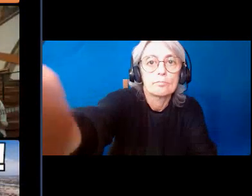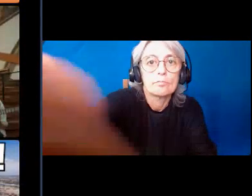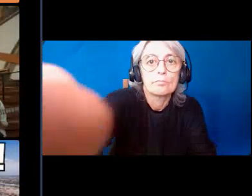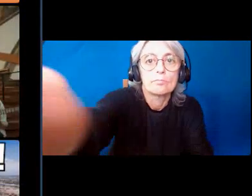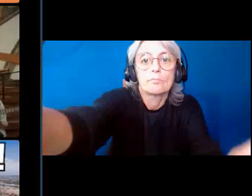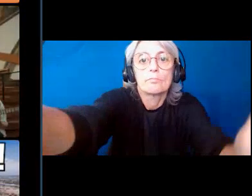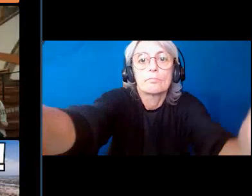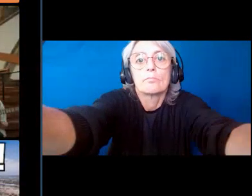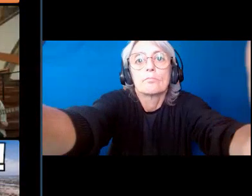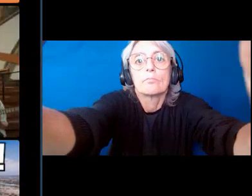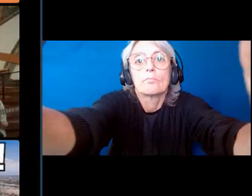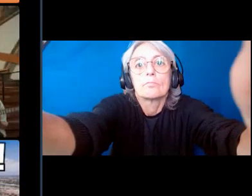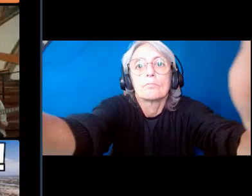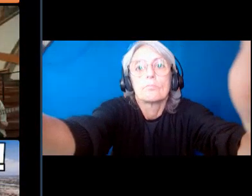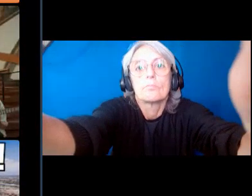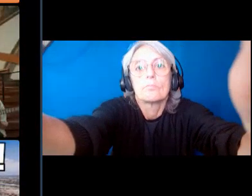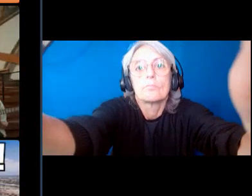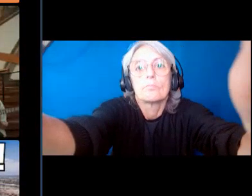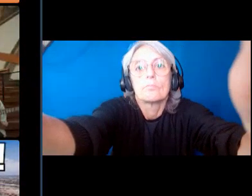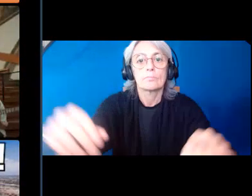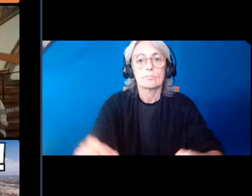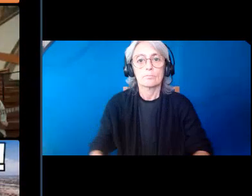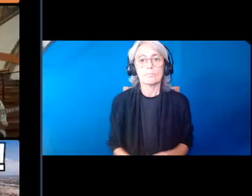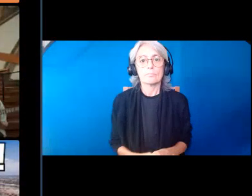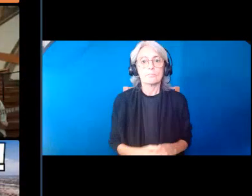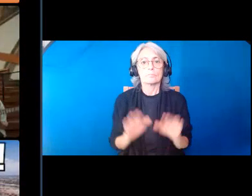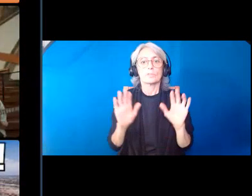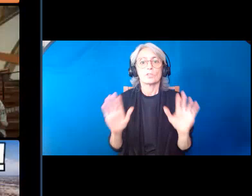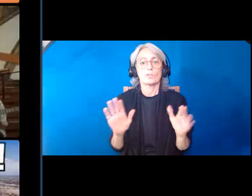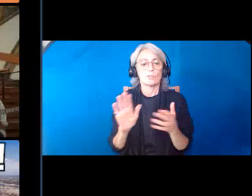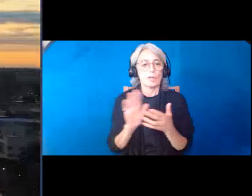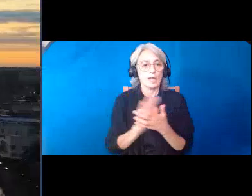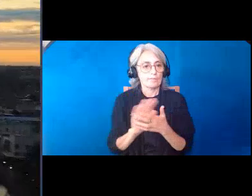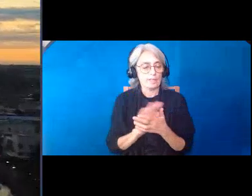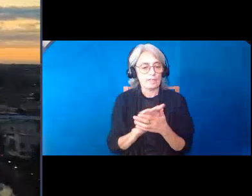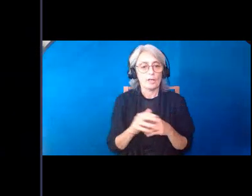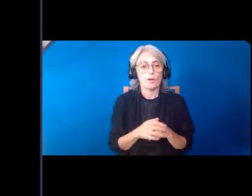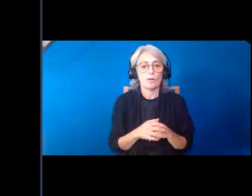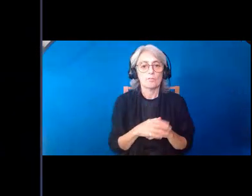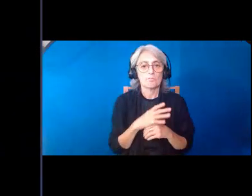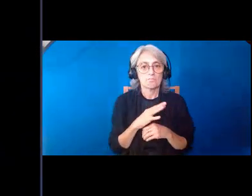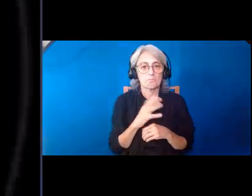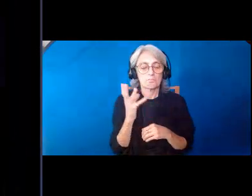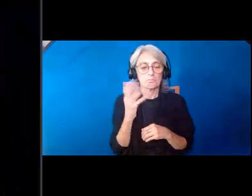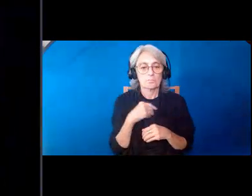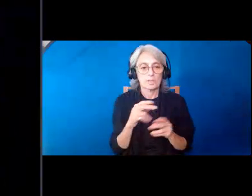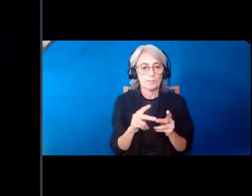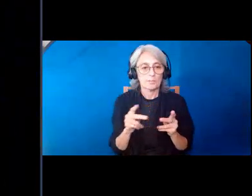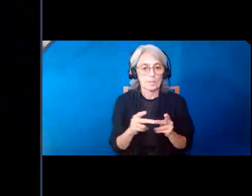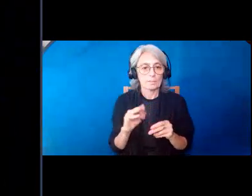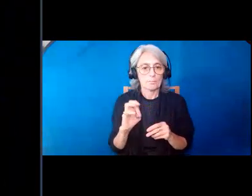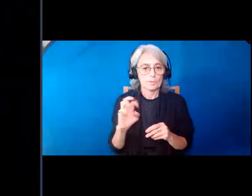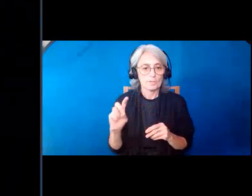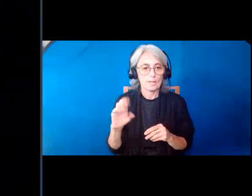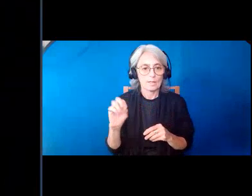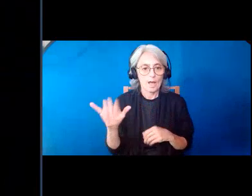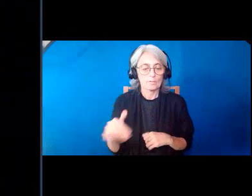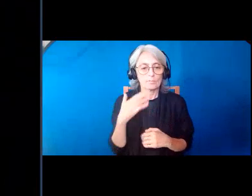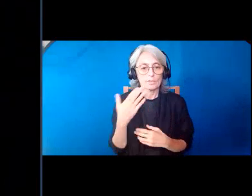What a great video. Highlights all the gems that exist here in Merced County. Good morning to all